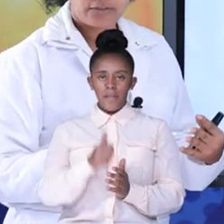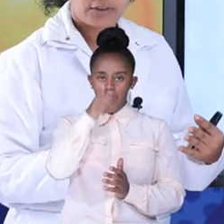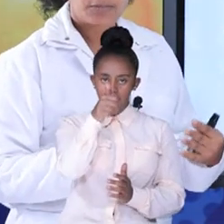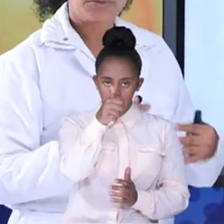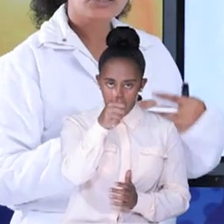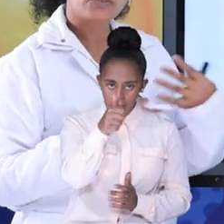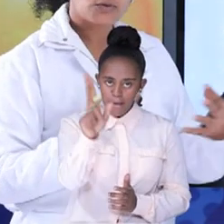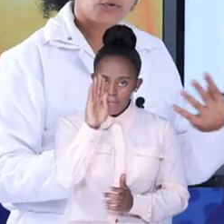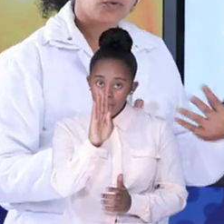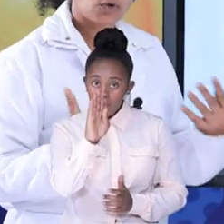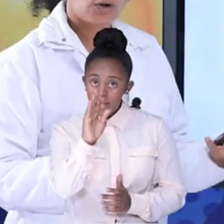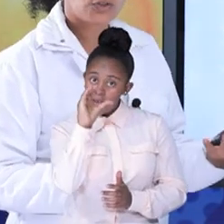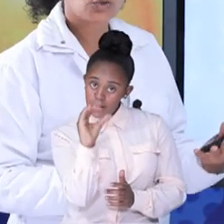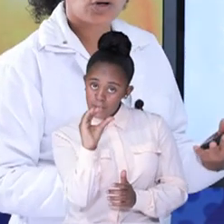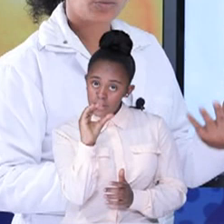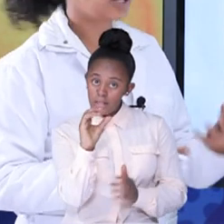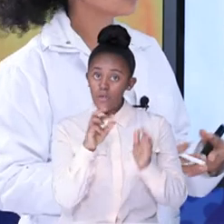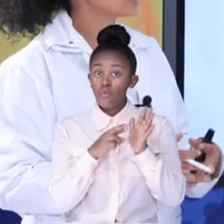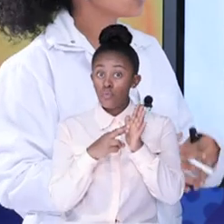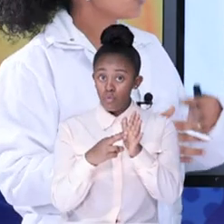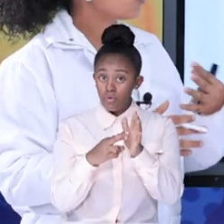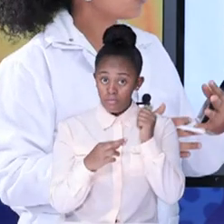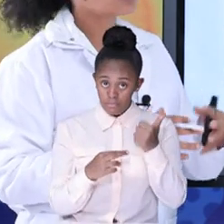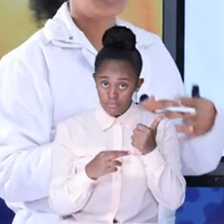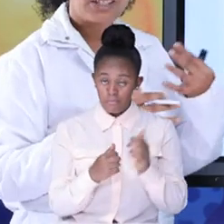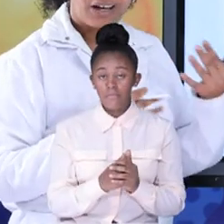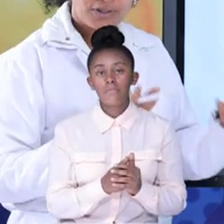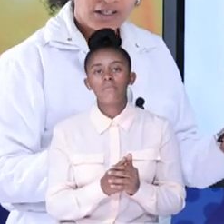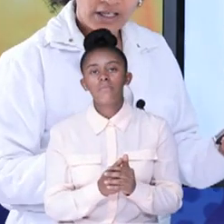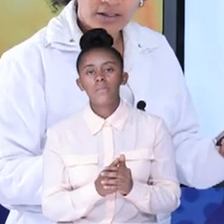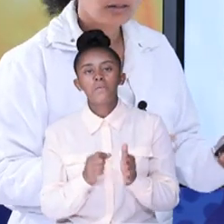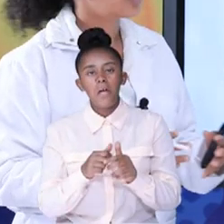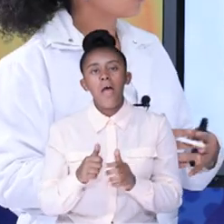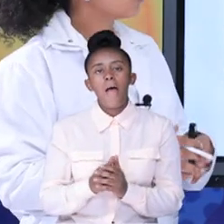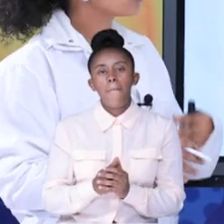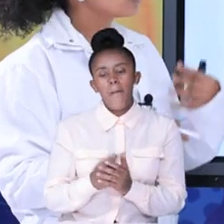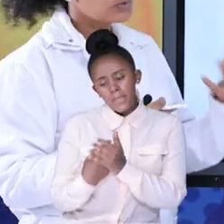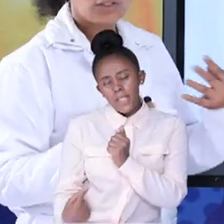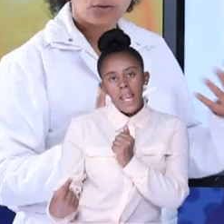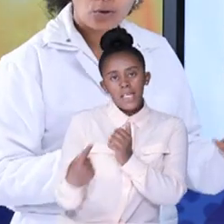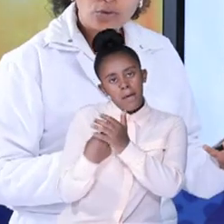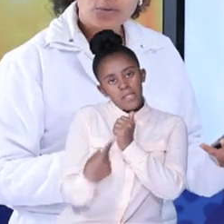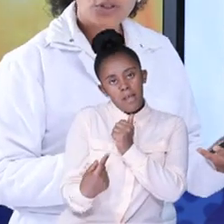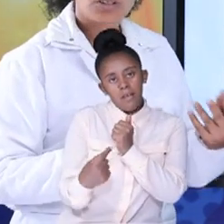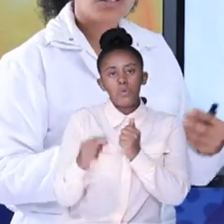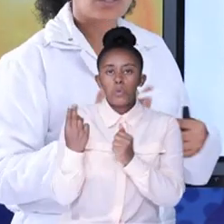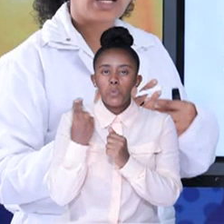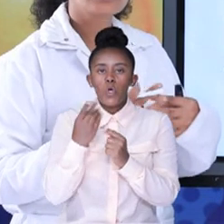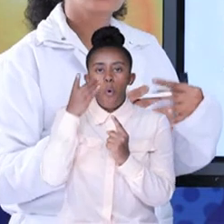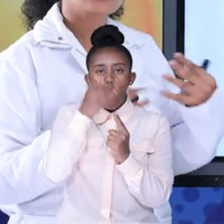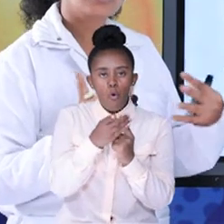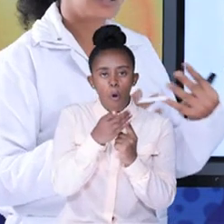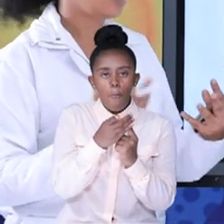our life, being faithful for our sexual partner, or being abstinence, or using condoms.